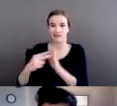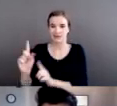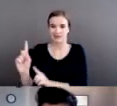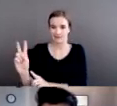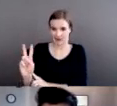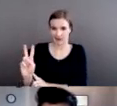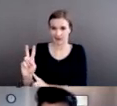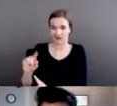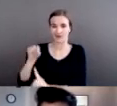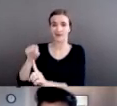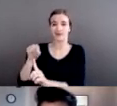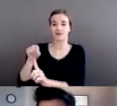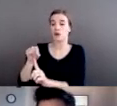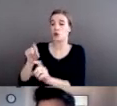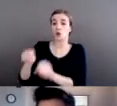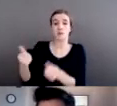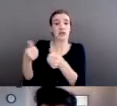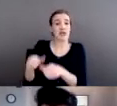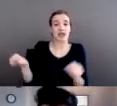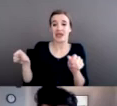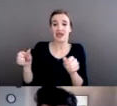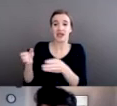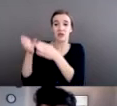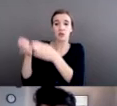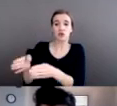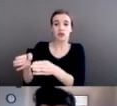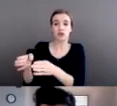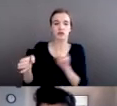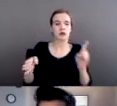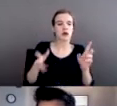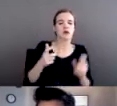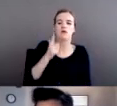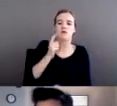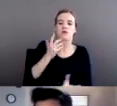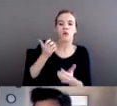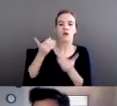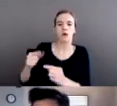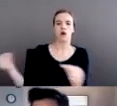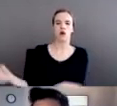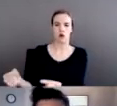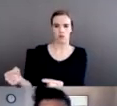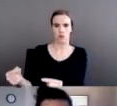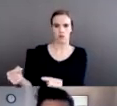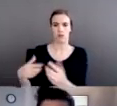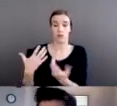that a person would like to harm. Again,